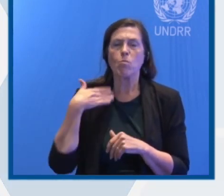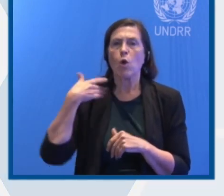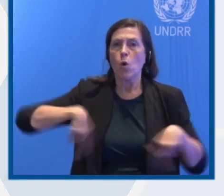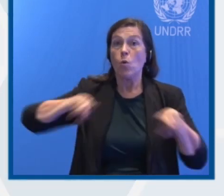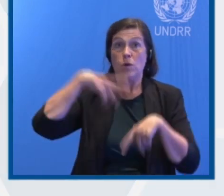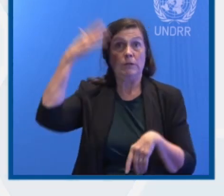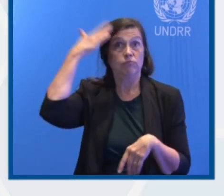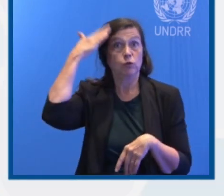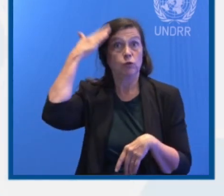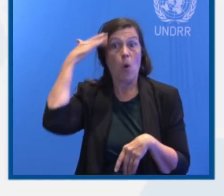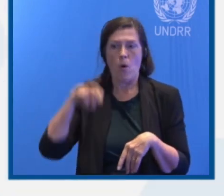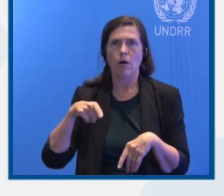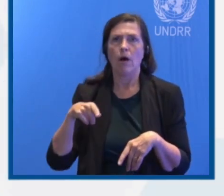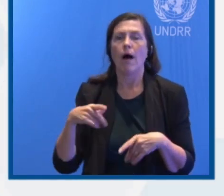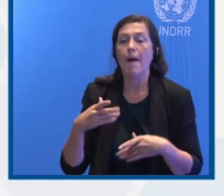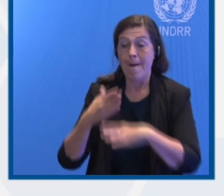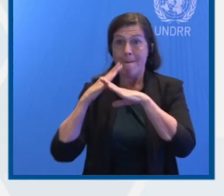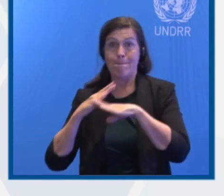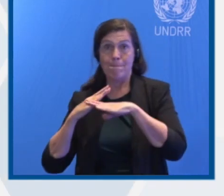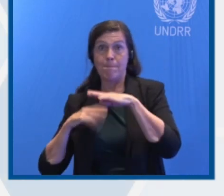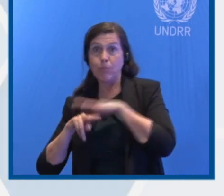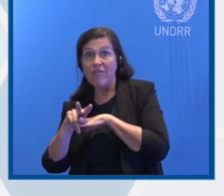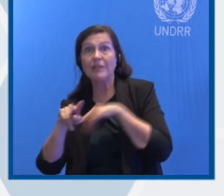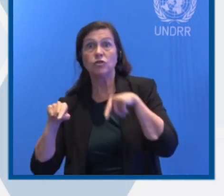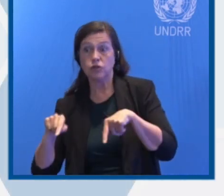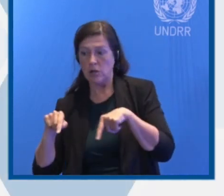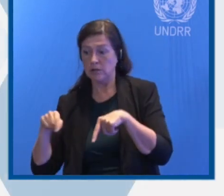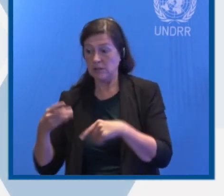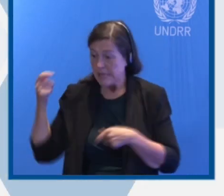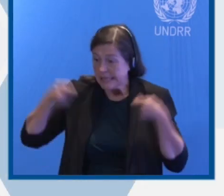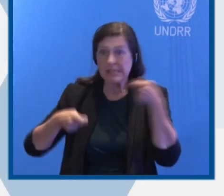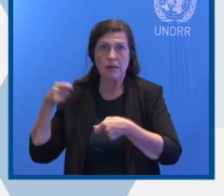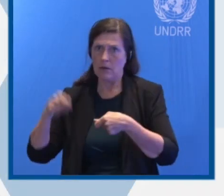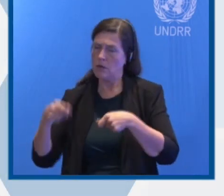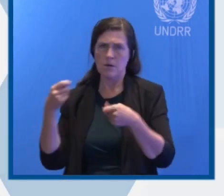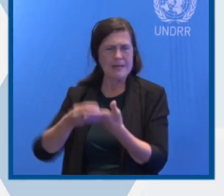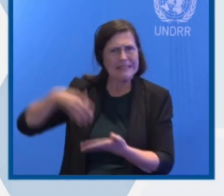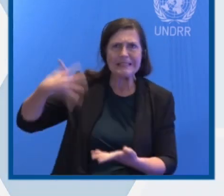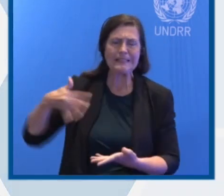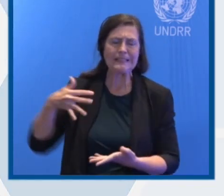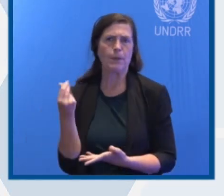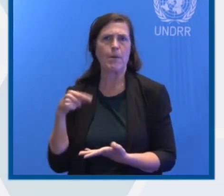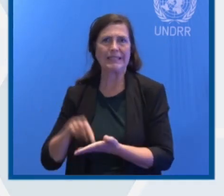with a long-term perspective in the face of short-term budget constraints?